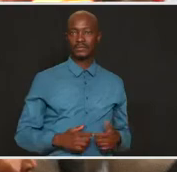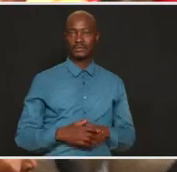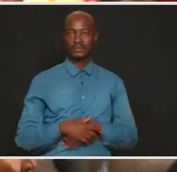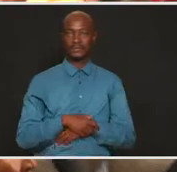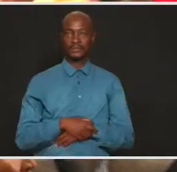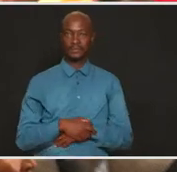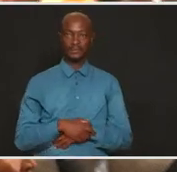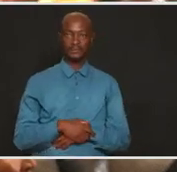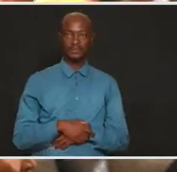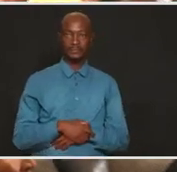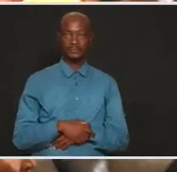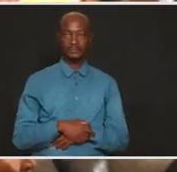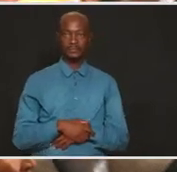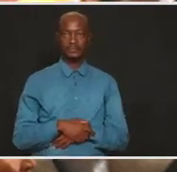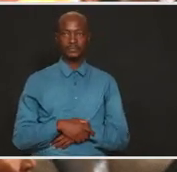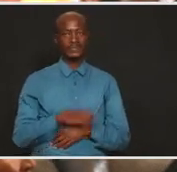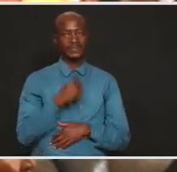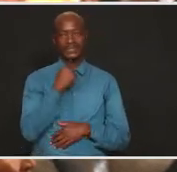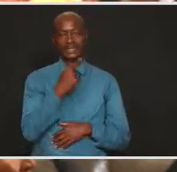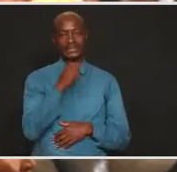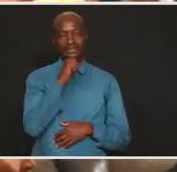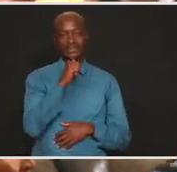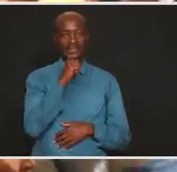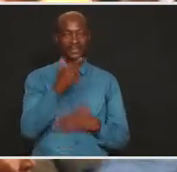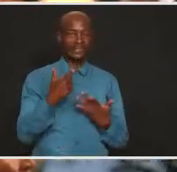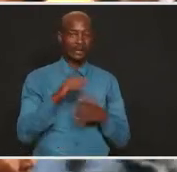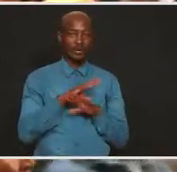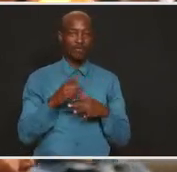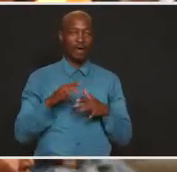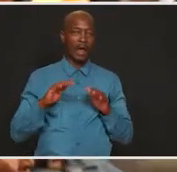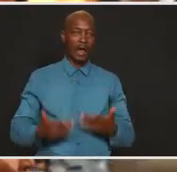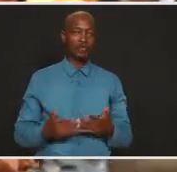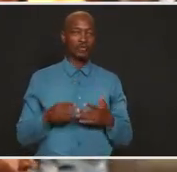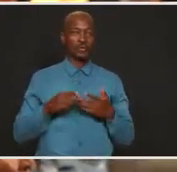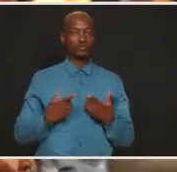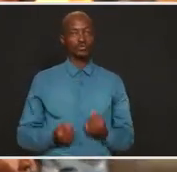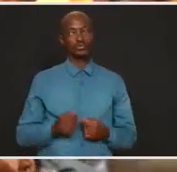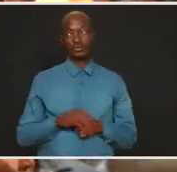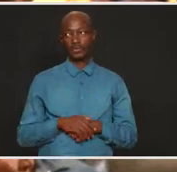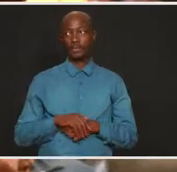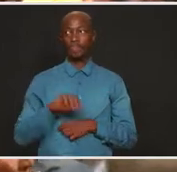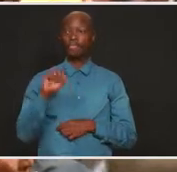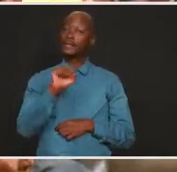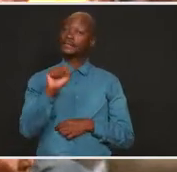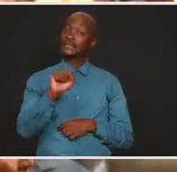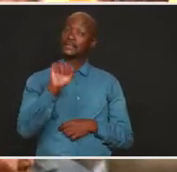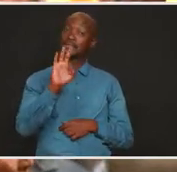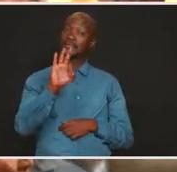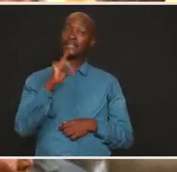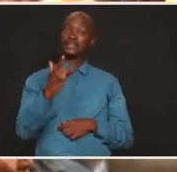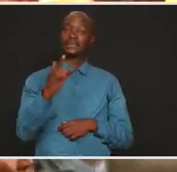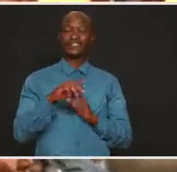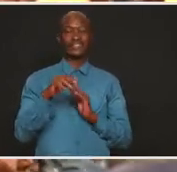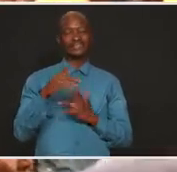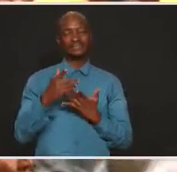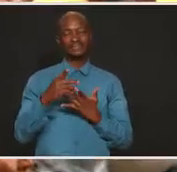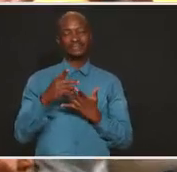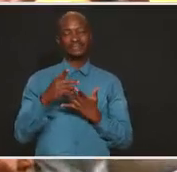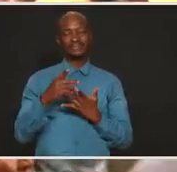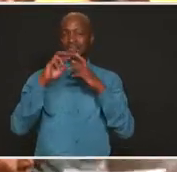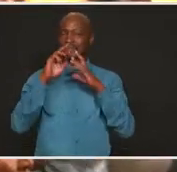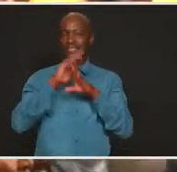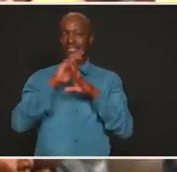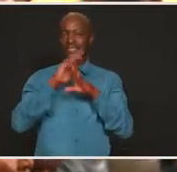son or your daughter irrespective of the motive or intention section 37 completely undermines the authority of